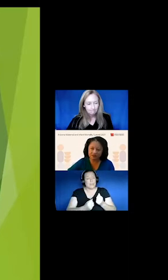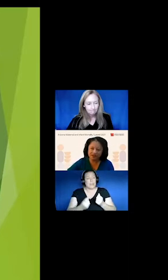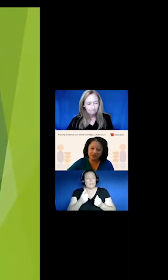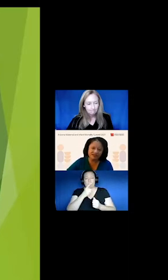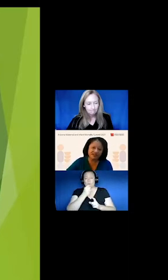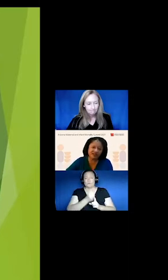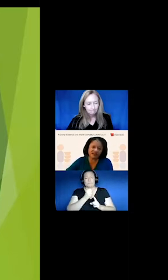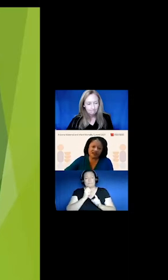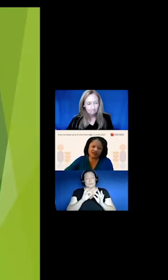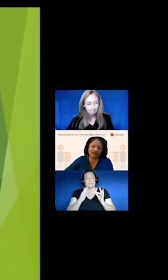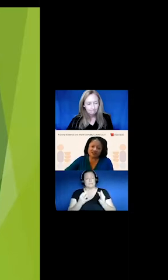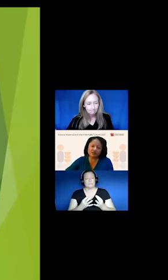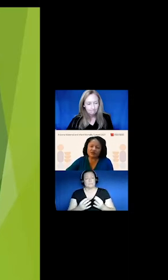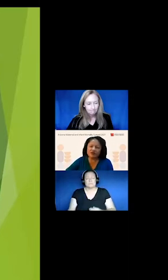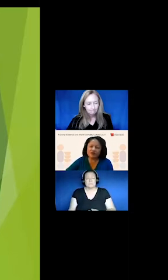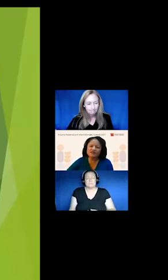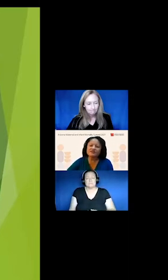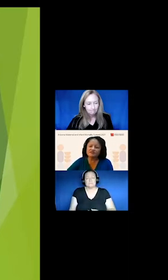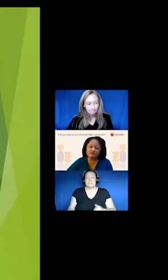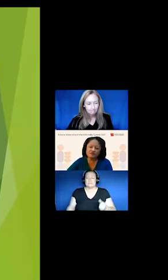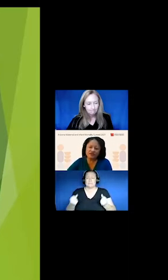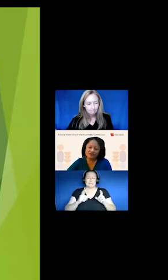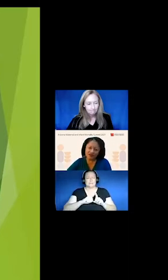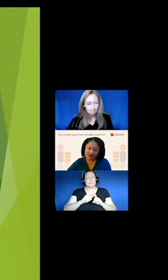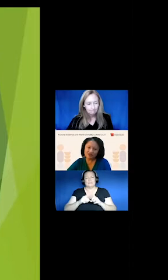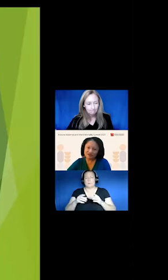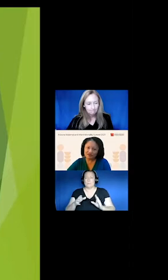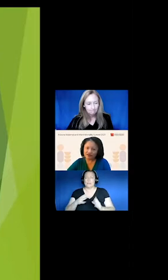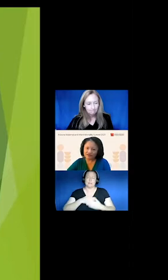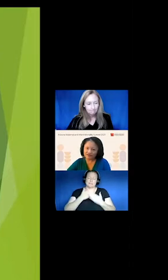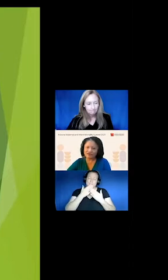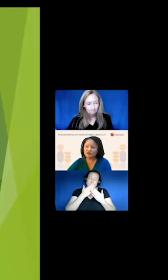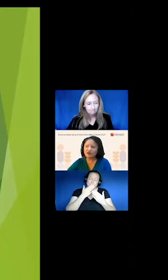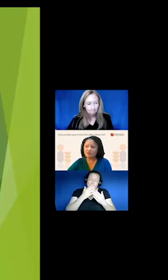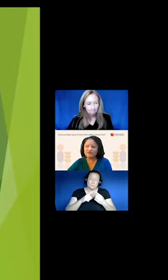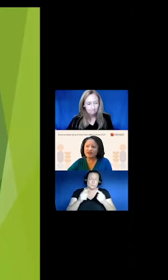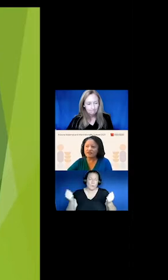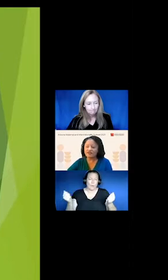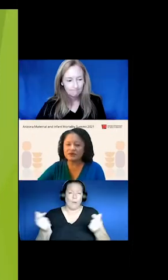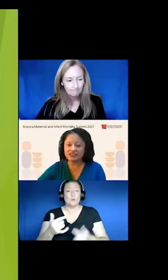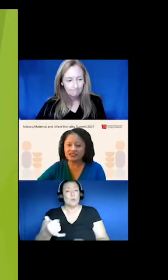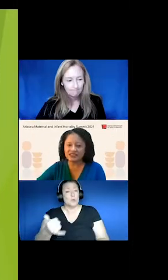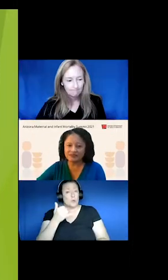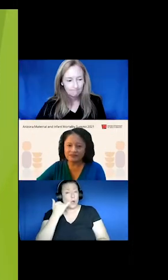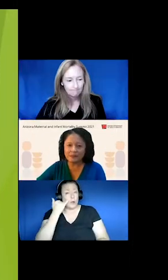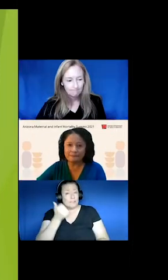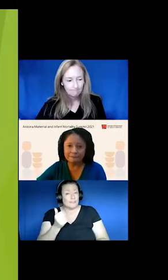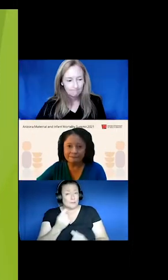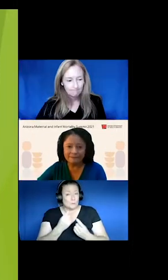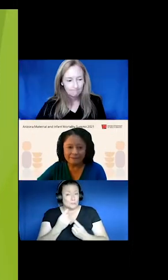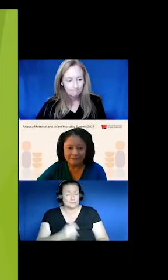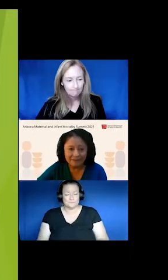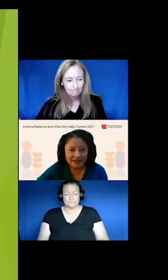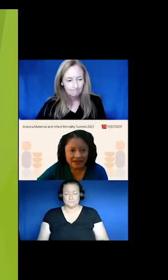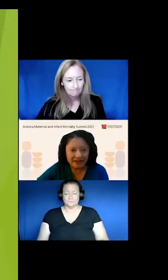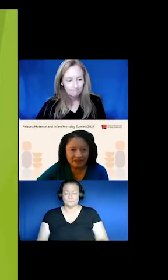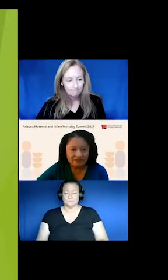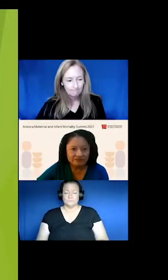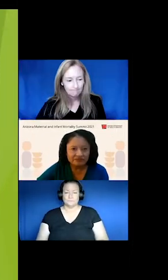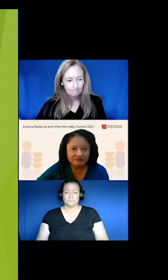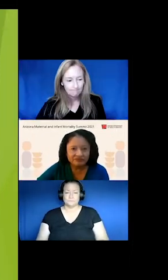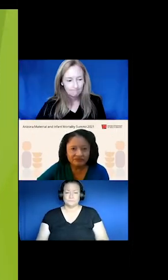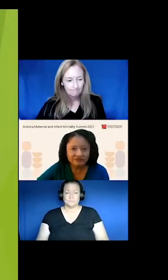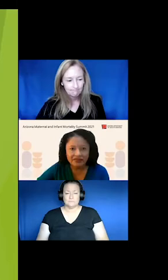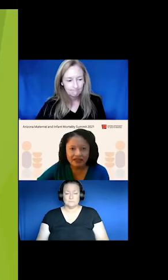these families in so many ways. So my gratitude to all of you. So call me if you have any questions.